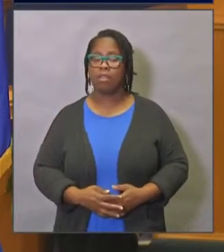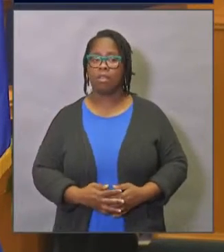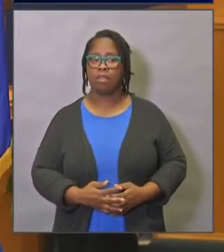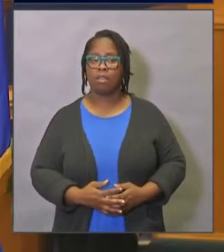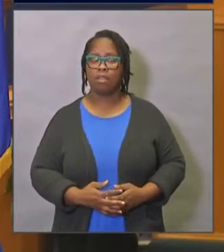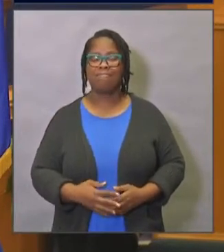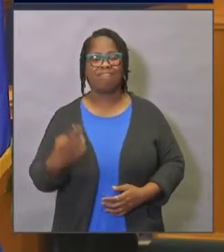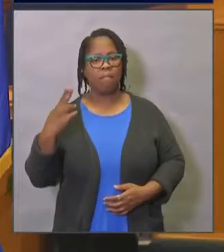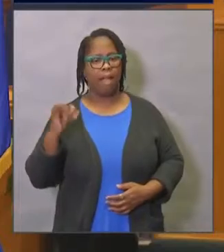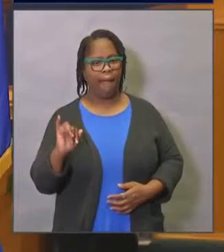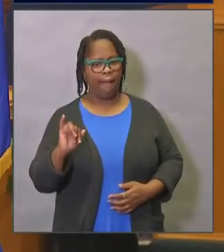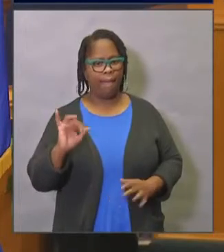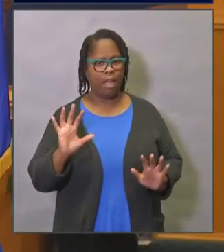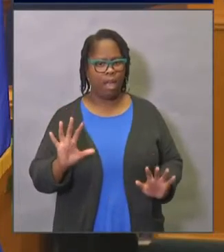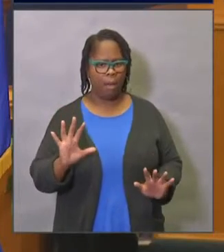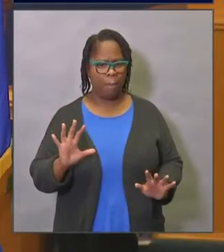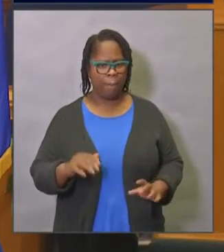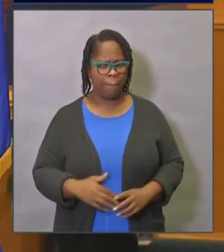Hi.